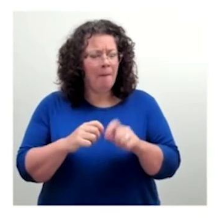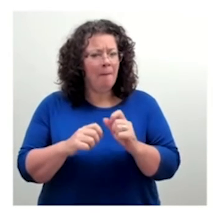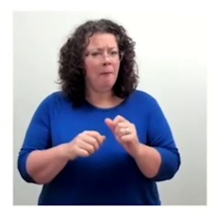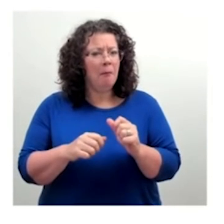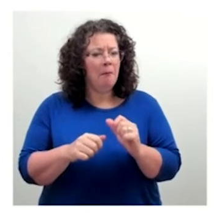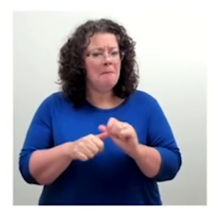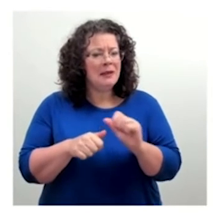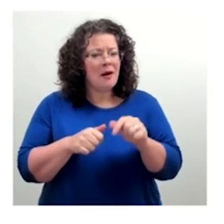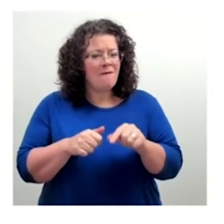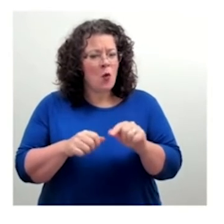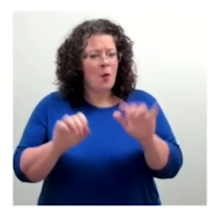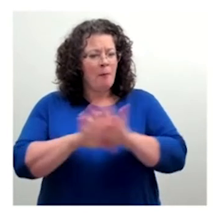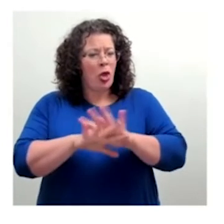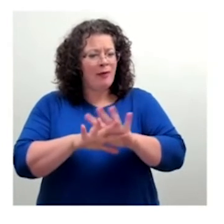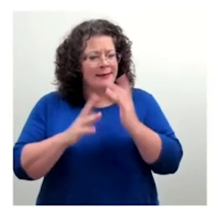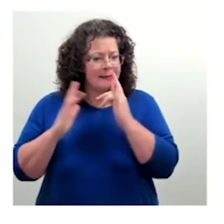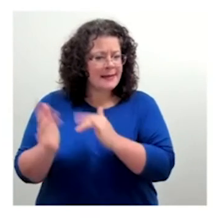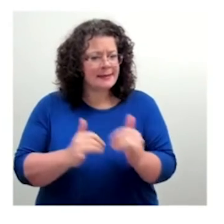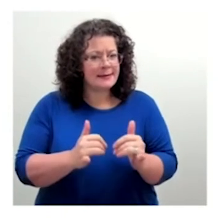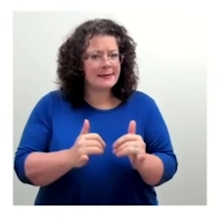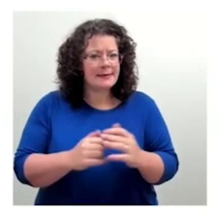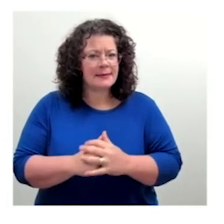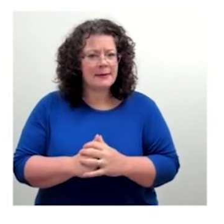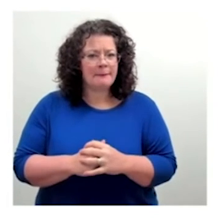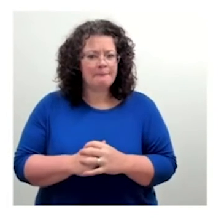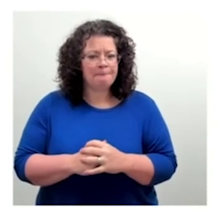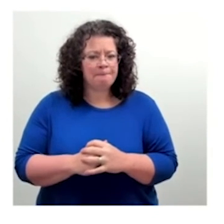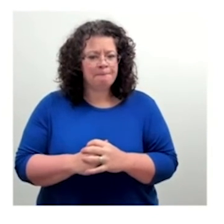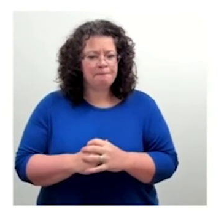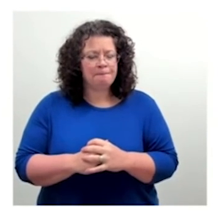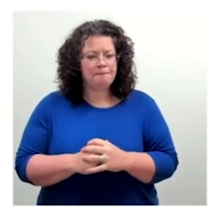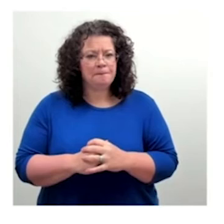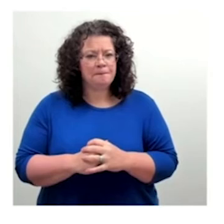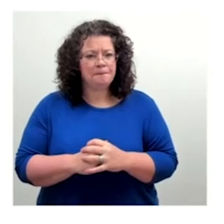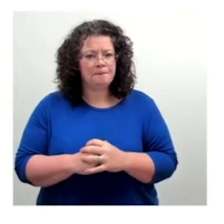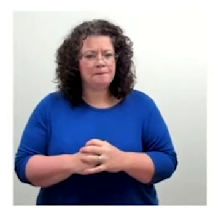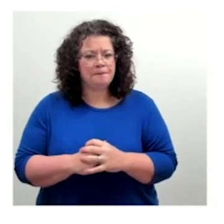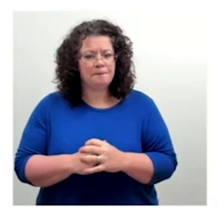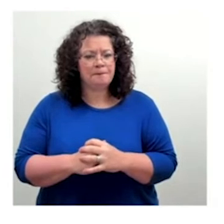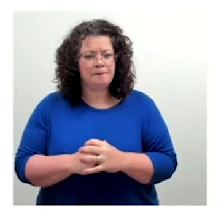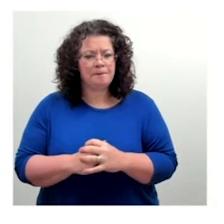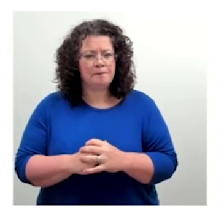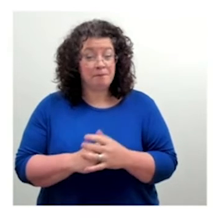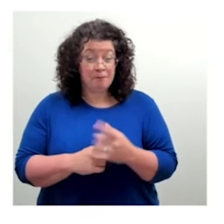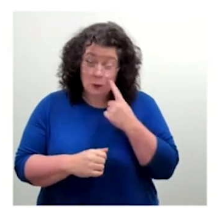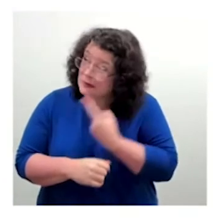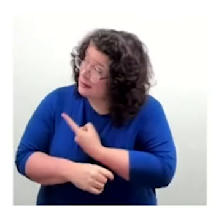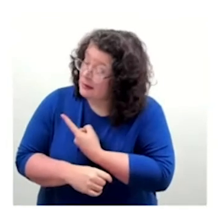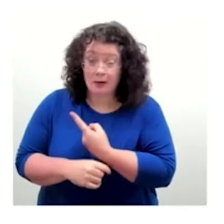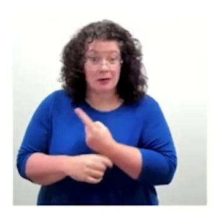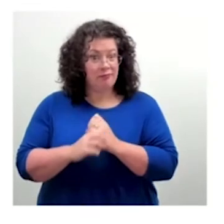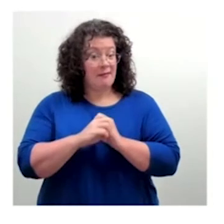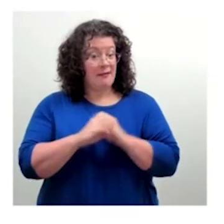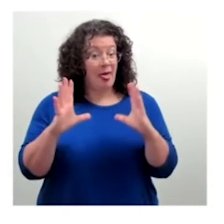hopefully you would agree that that is just clearer. You can understand it faster. It's easier to see, and you can scan the